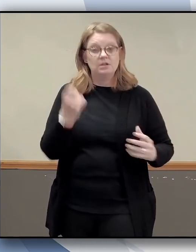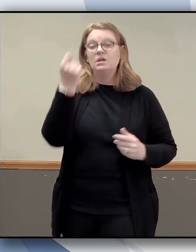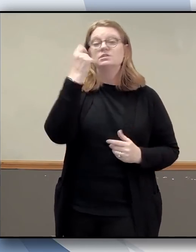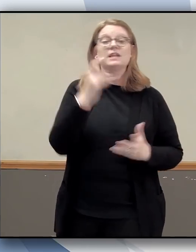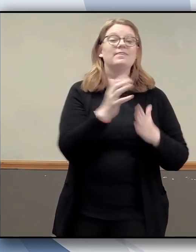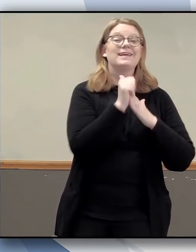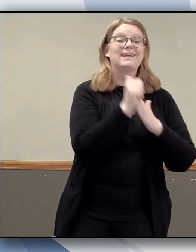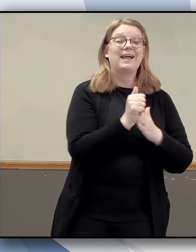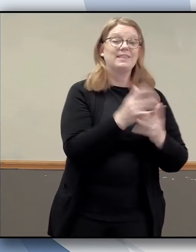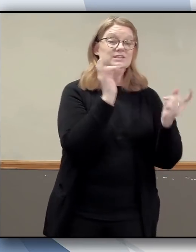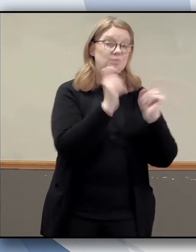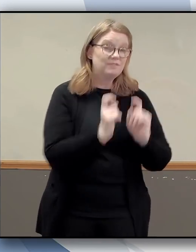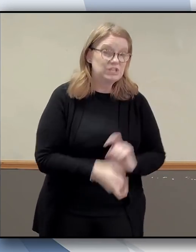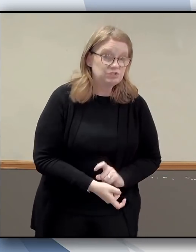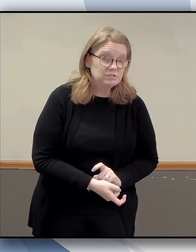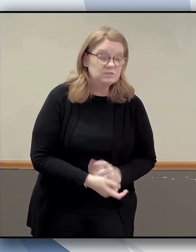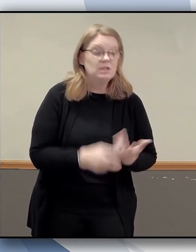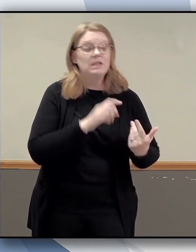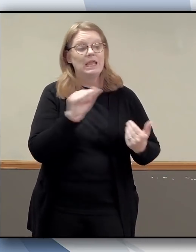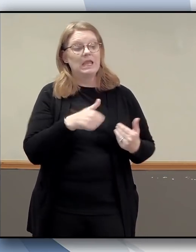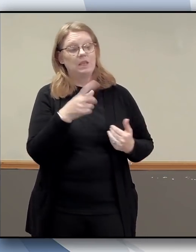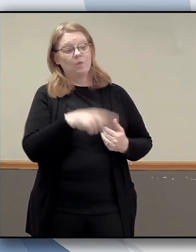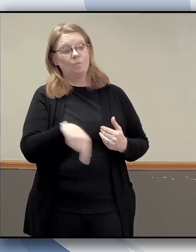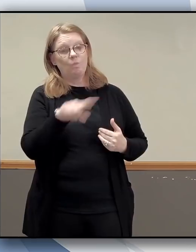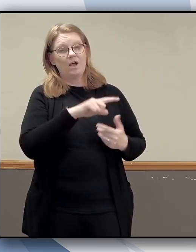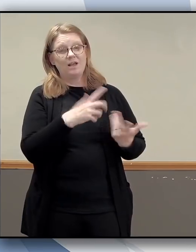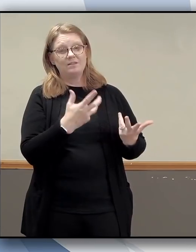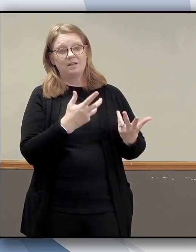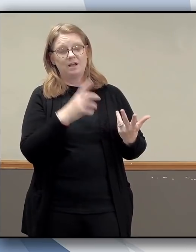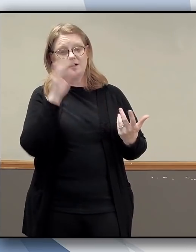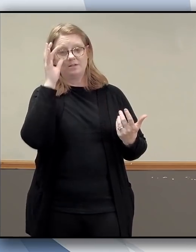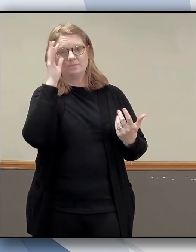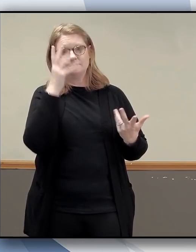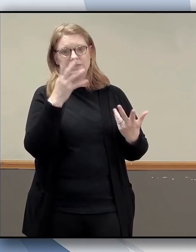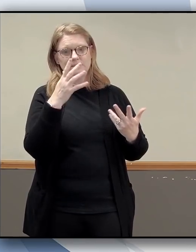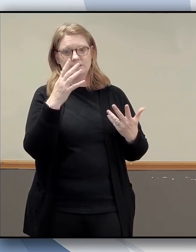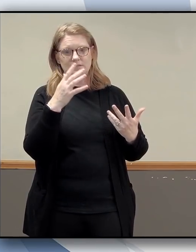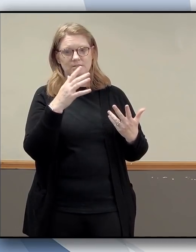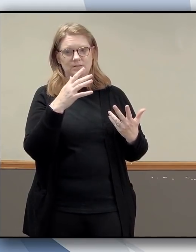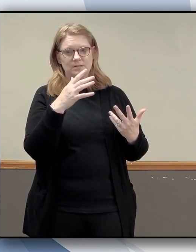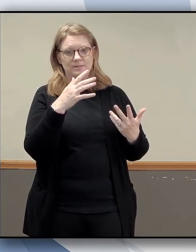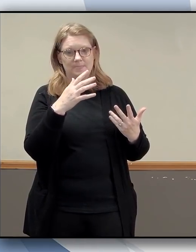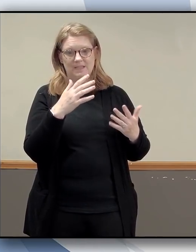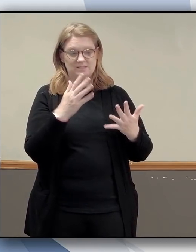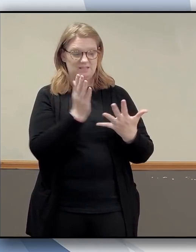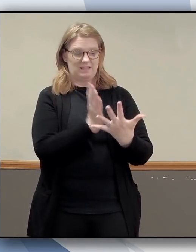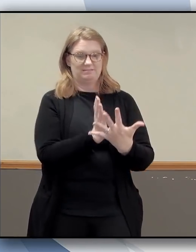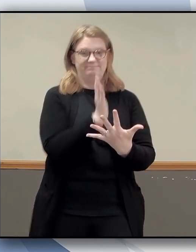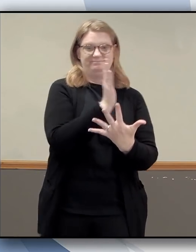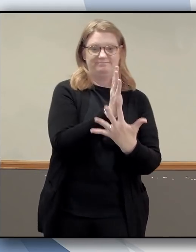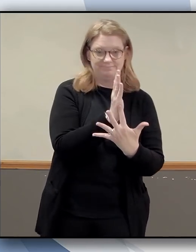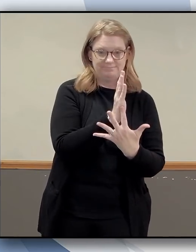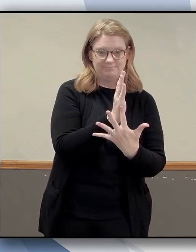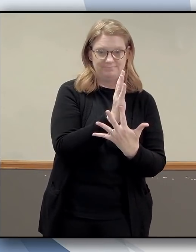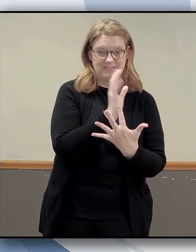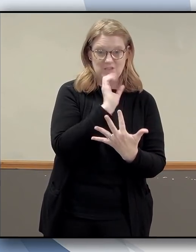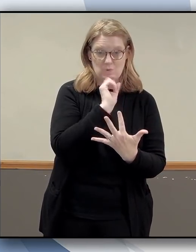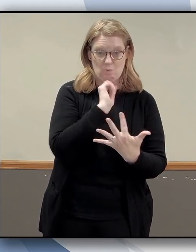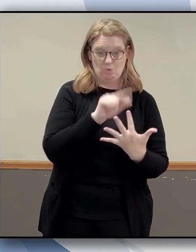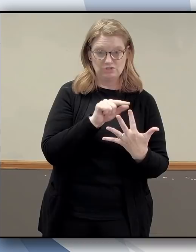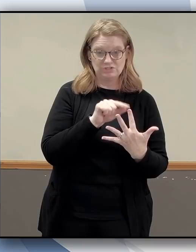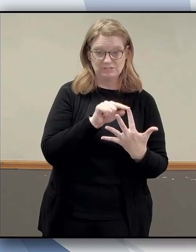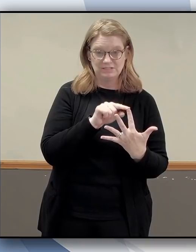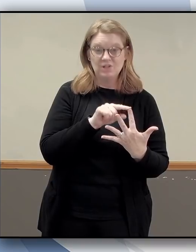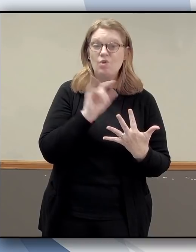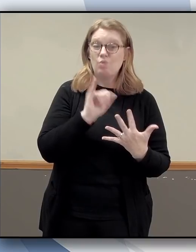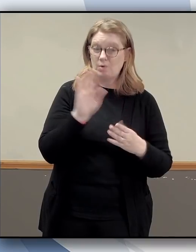today, that anybody that's in the higher risk is going to want to, those localities, those businesses,